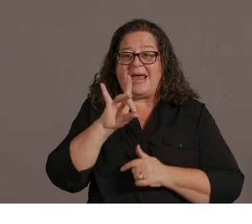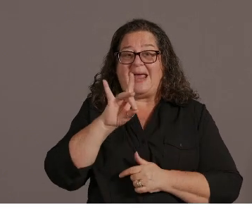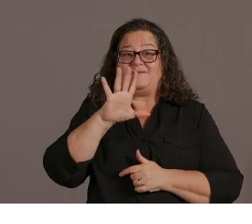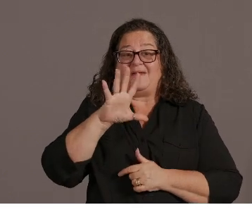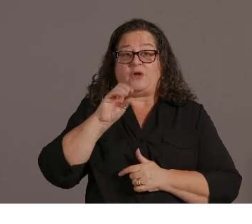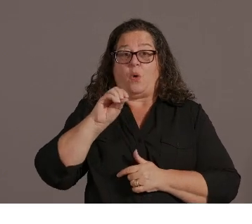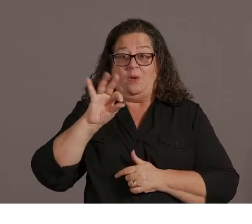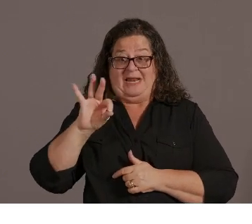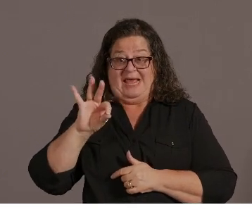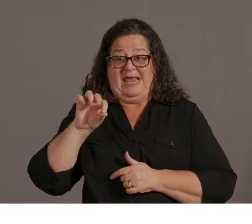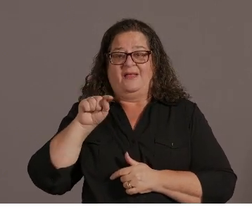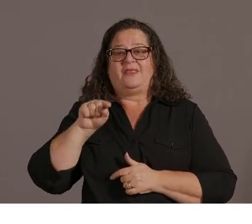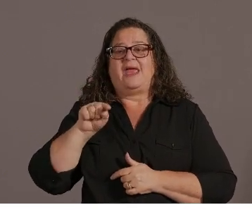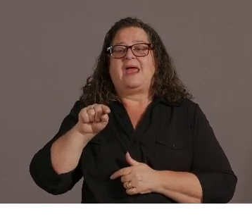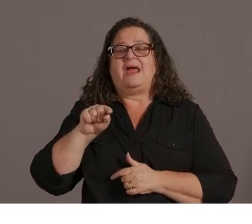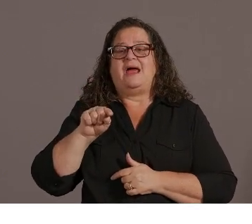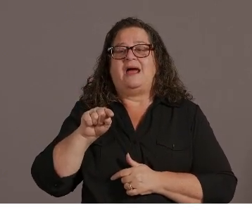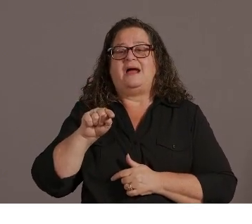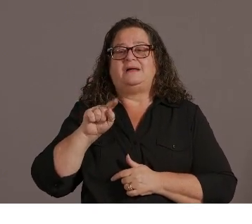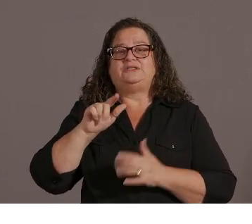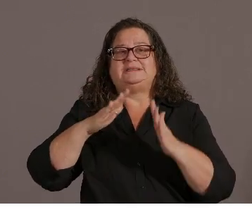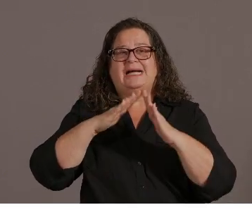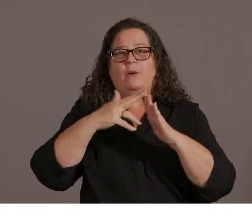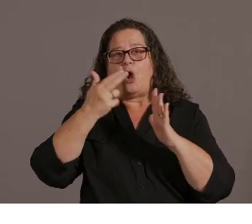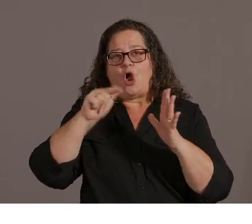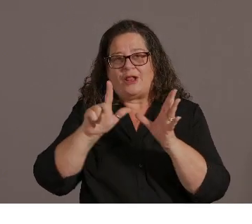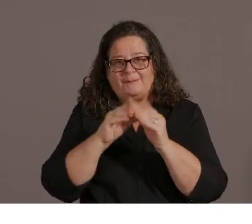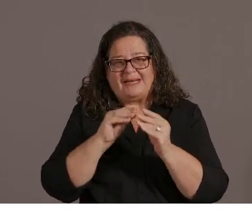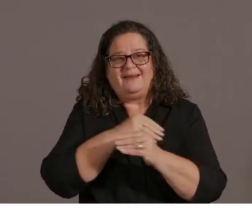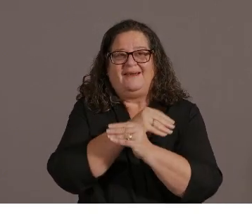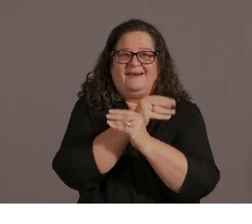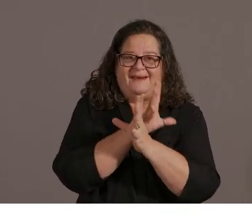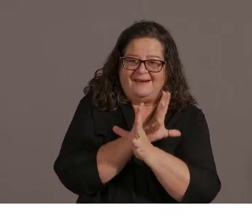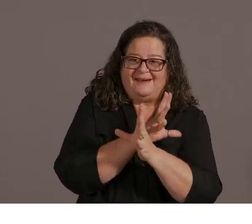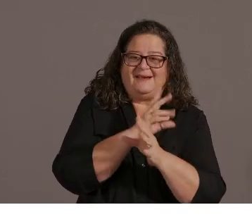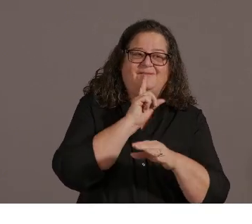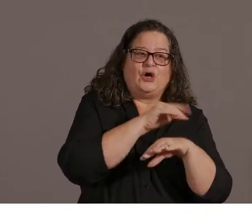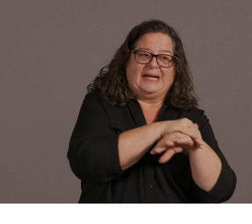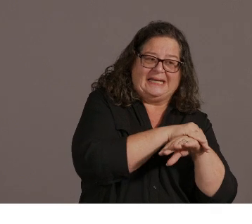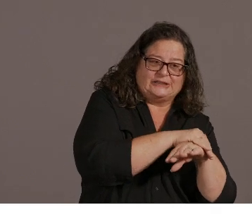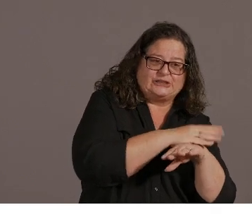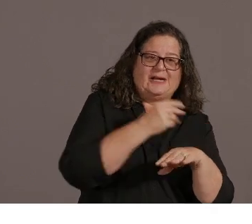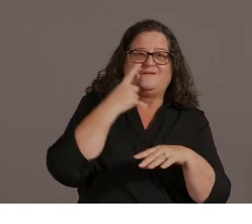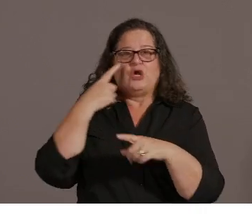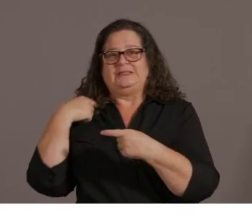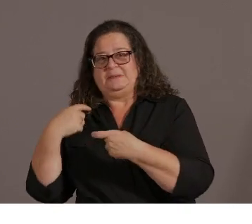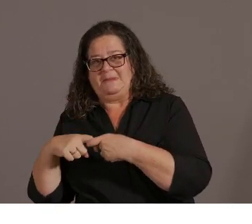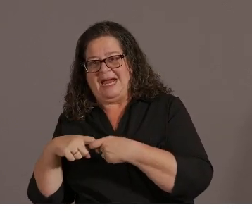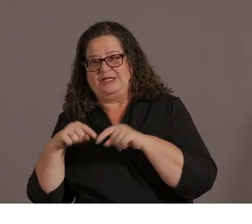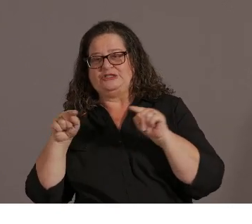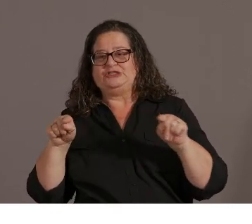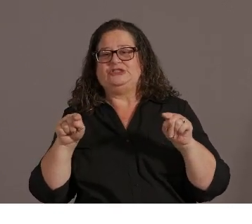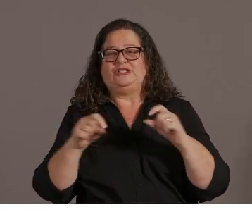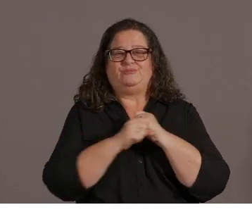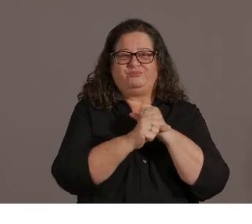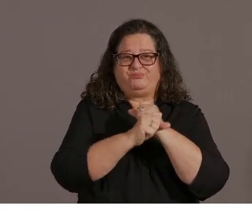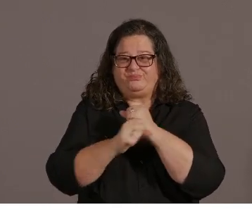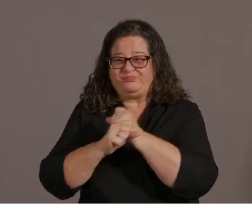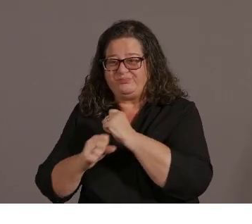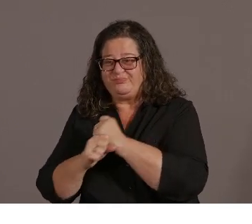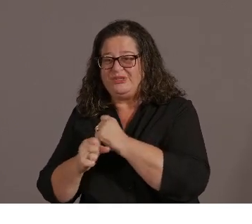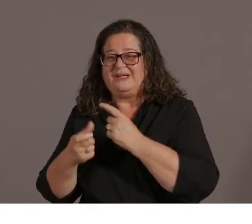teletown halls, both in Spanish and English, community messaging, which included yard signs. And we are looking